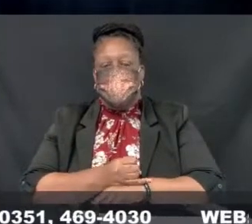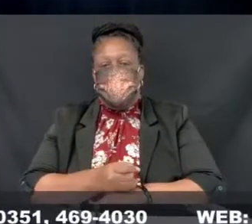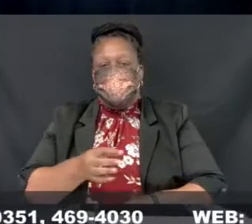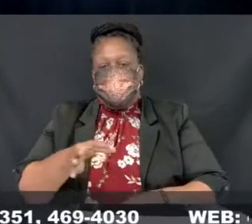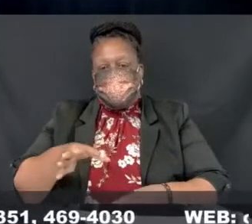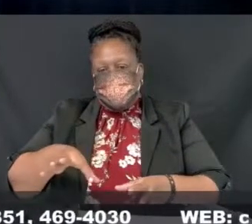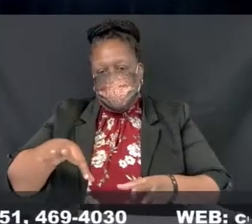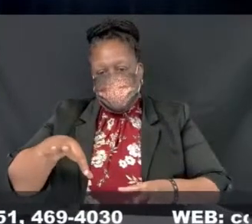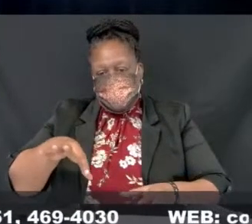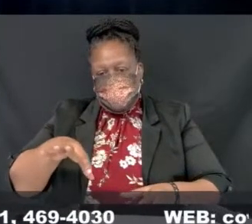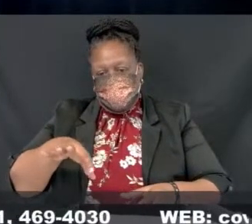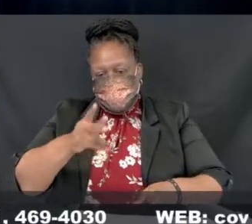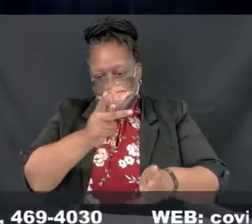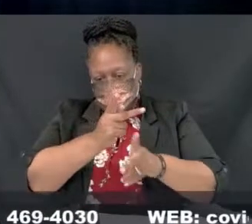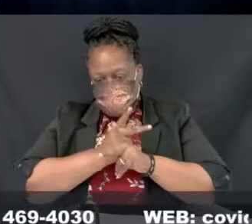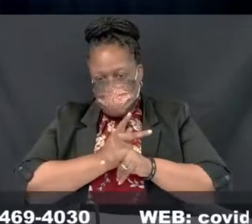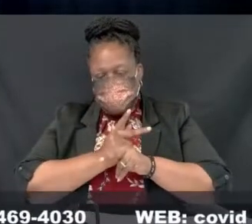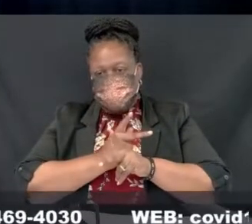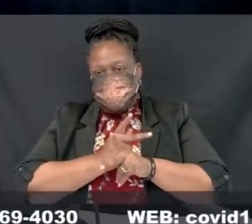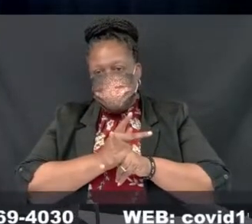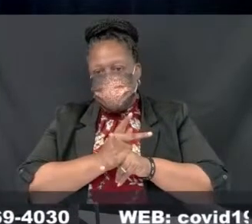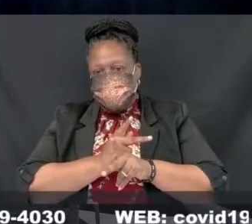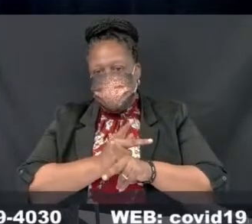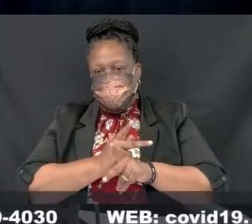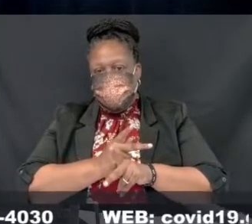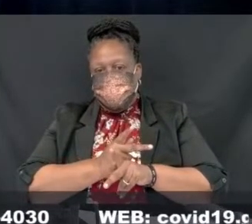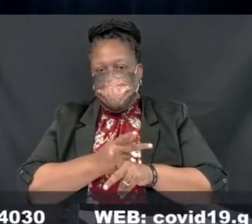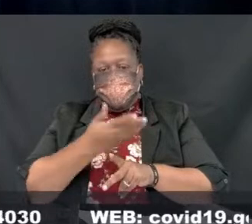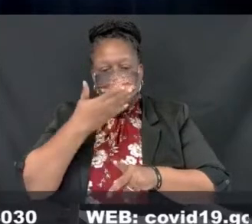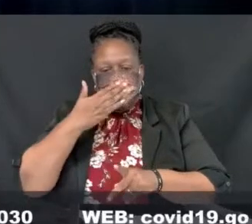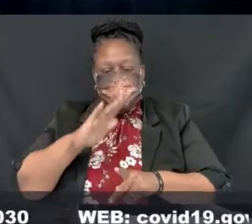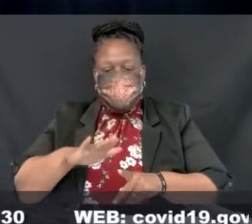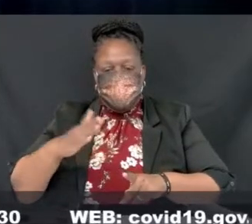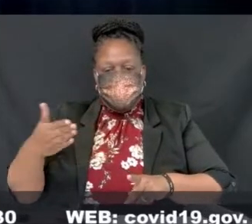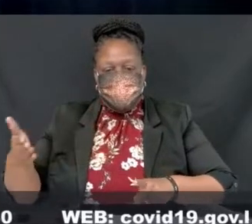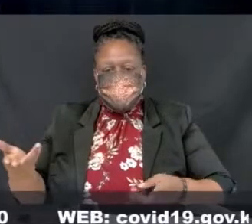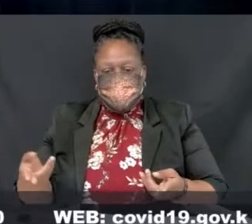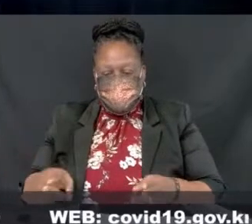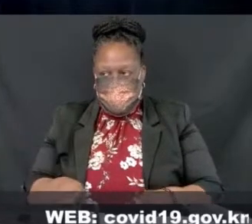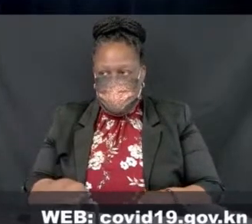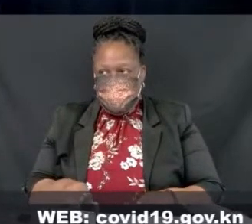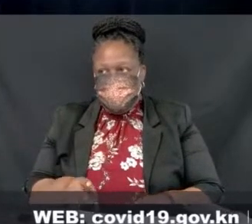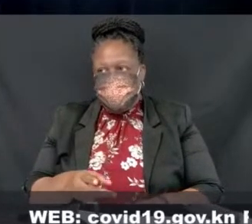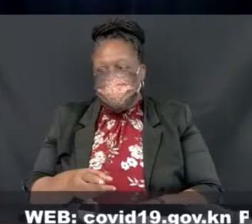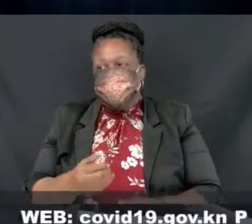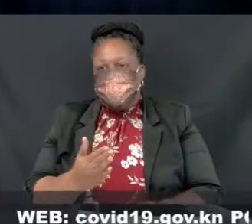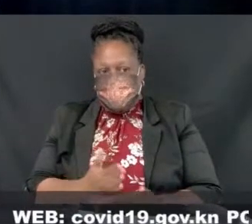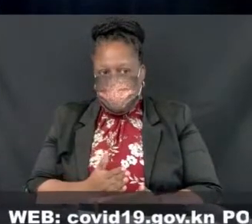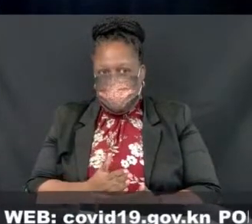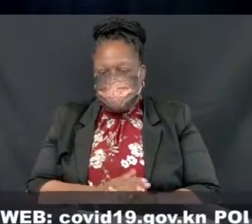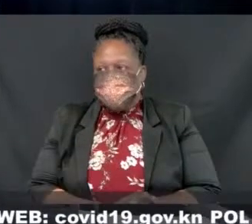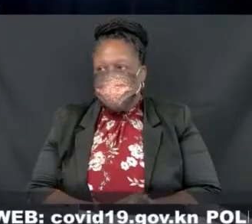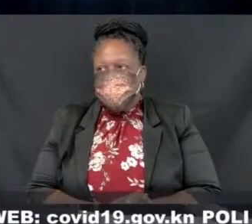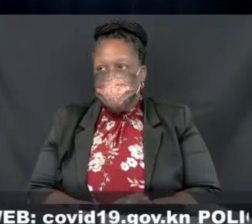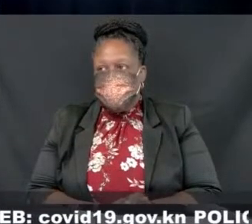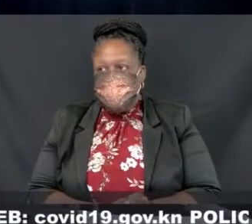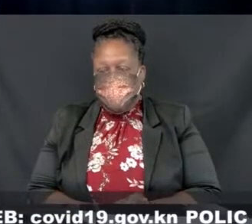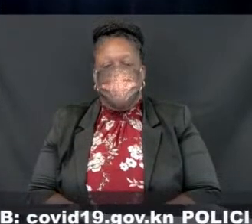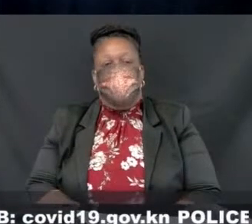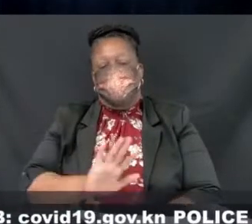and detection mandate, as well as our mandate to assist the Ministry of Health to preserve public health.